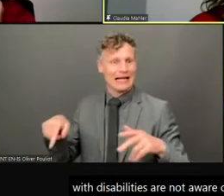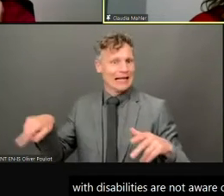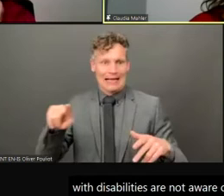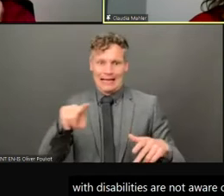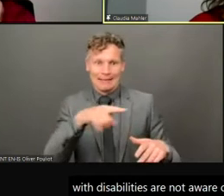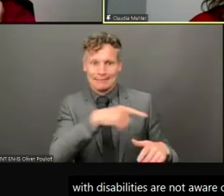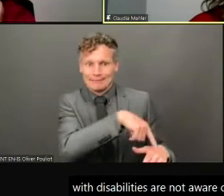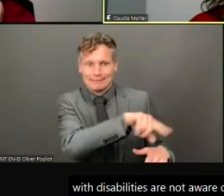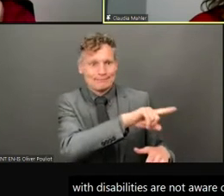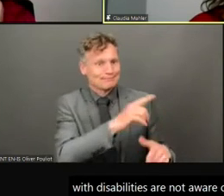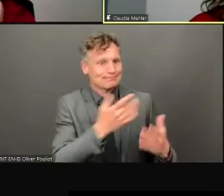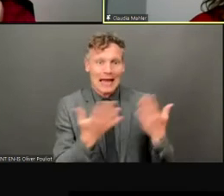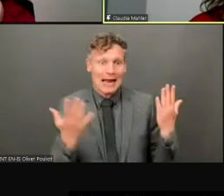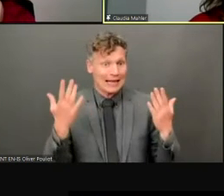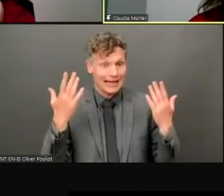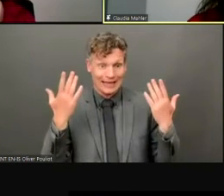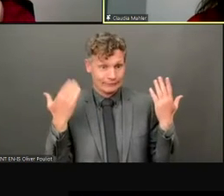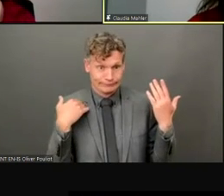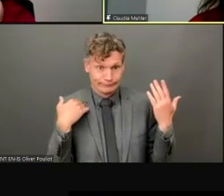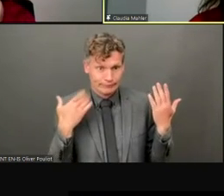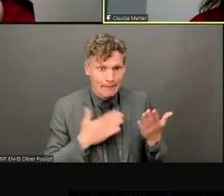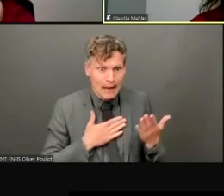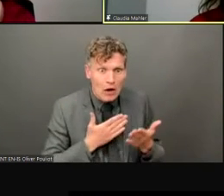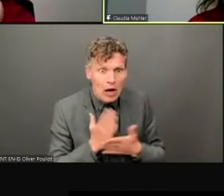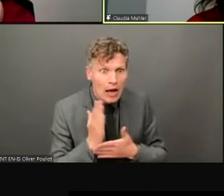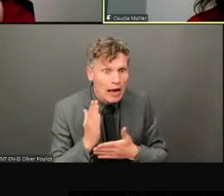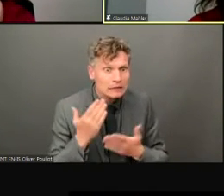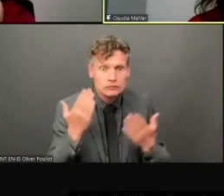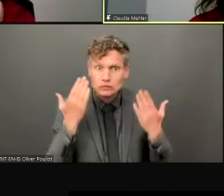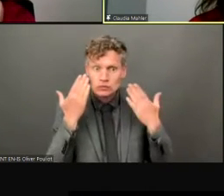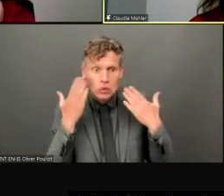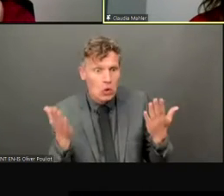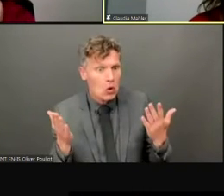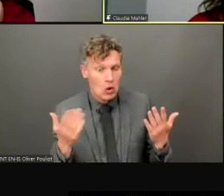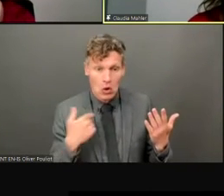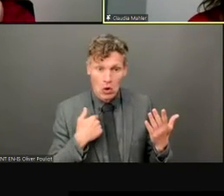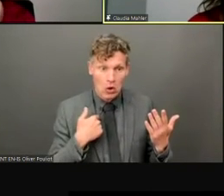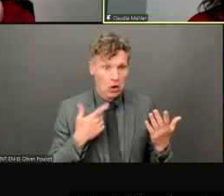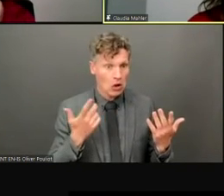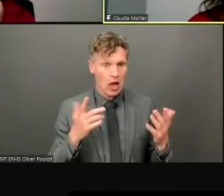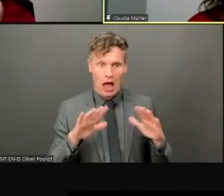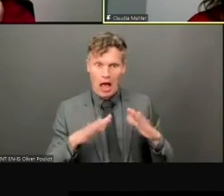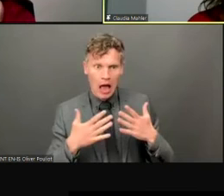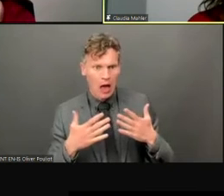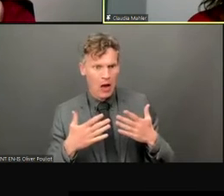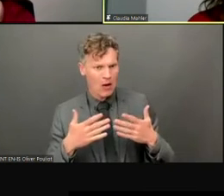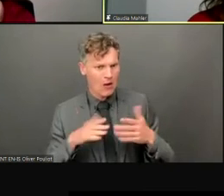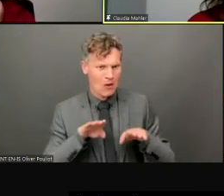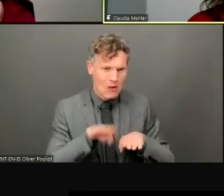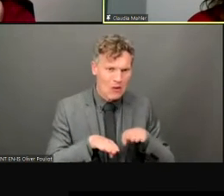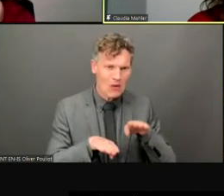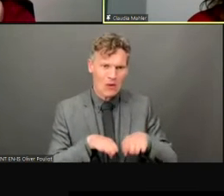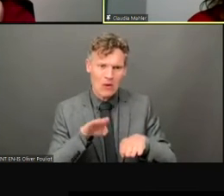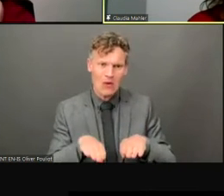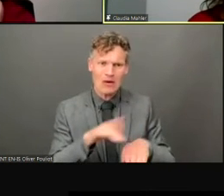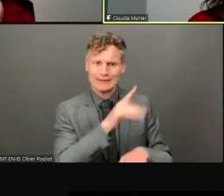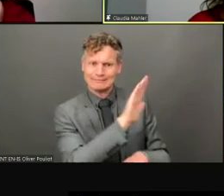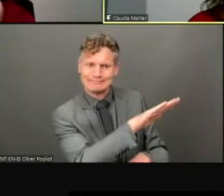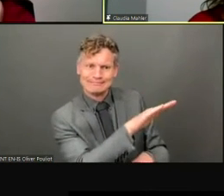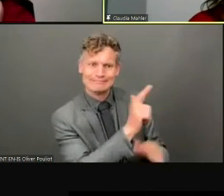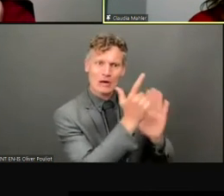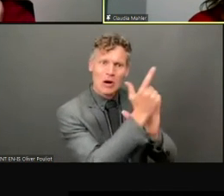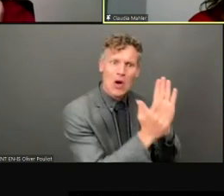to go to a lawyer to exercise their rights. But I'm sure that Jared